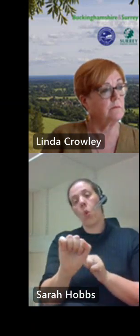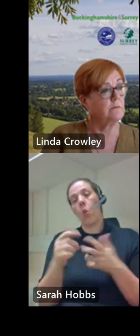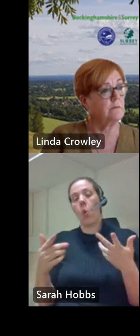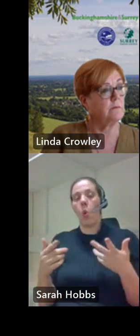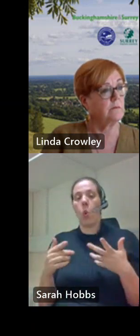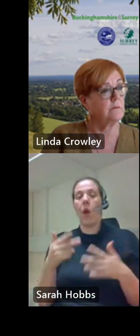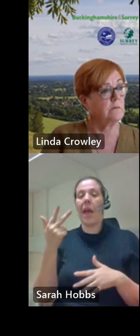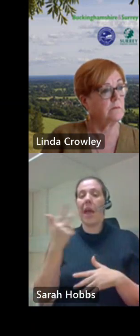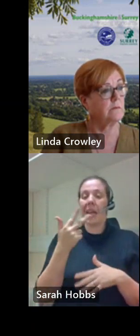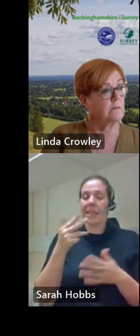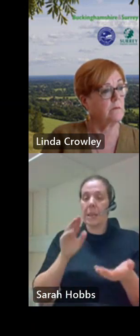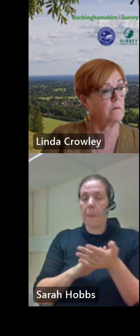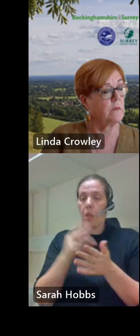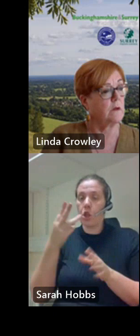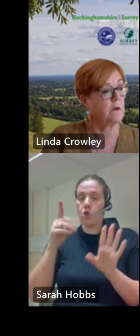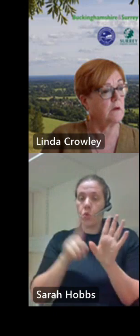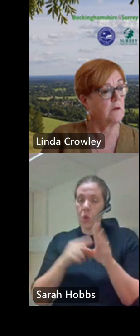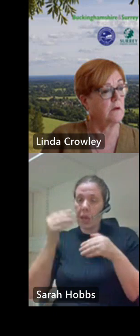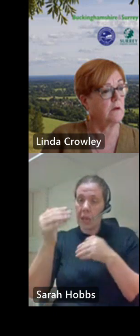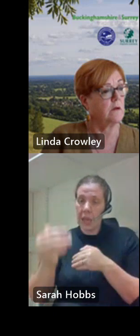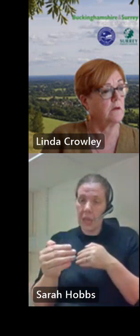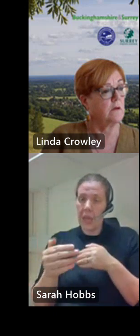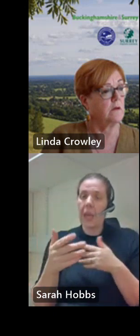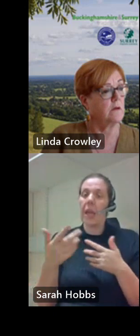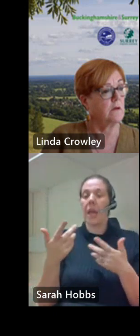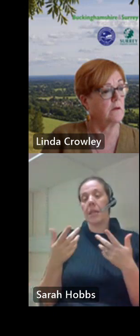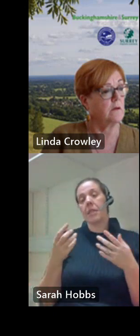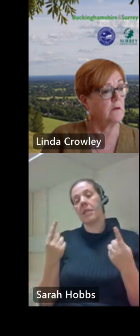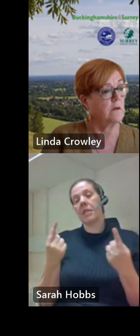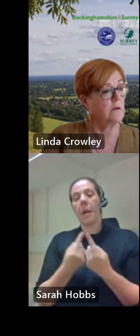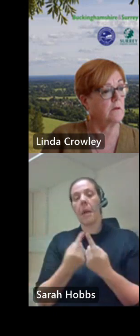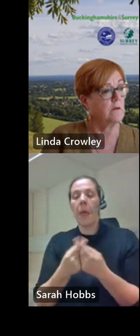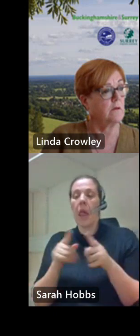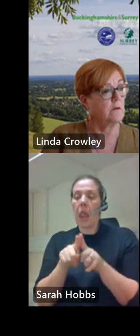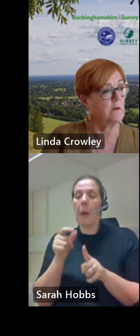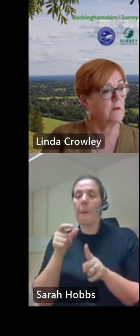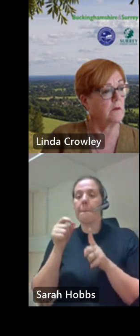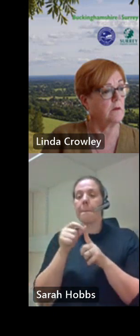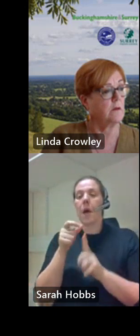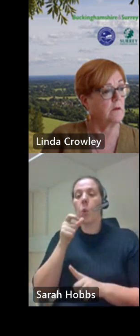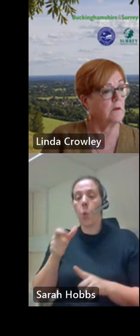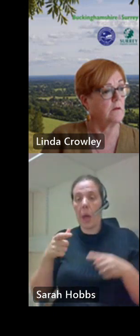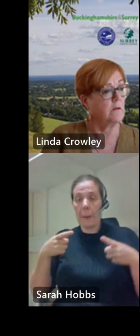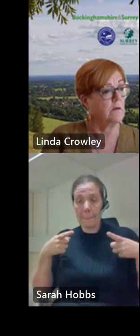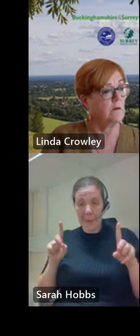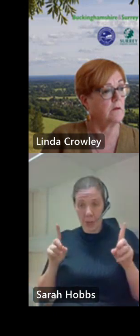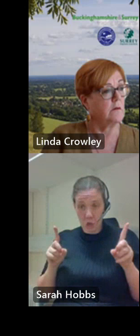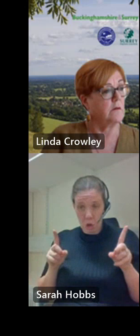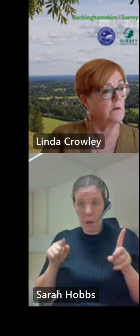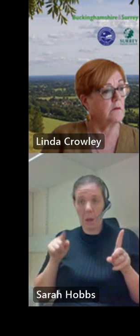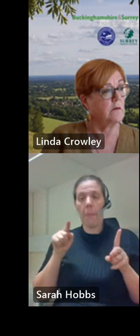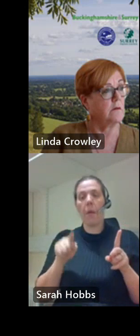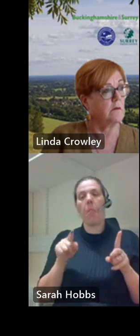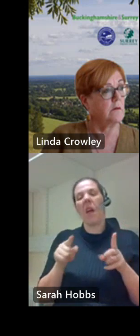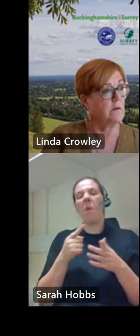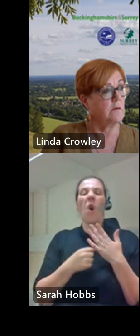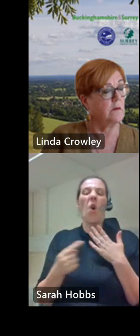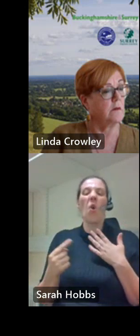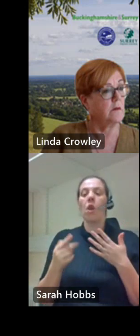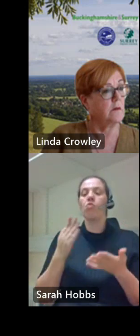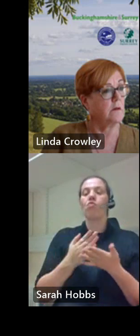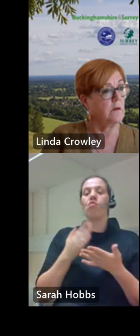18-month, two-year package, some element of a password manager. But that will only probably only